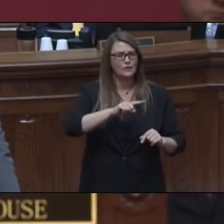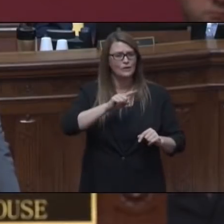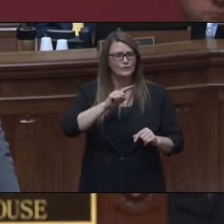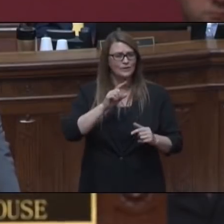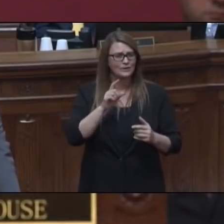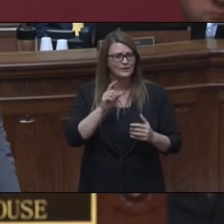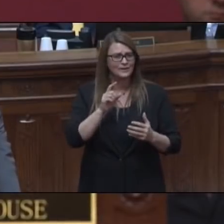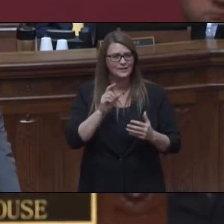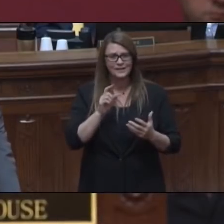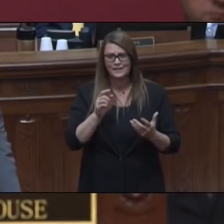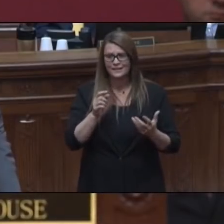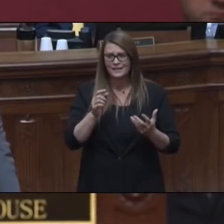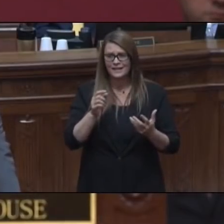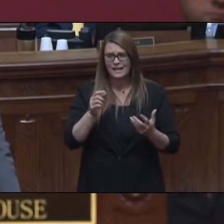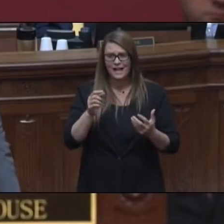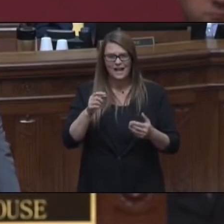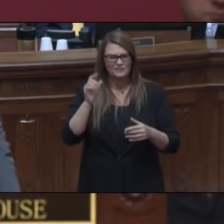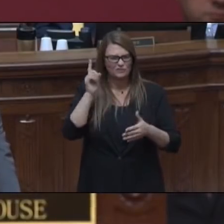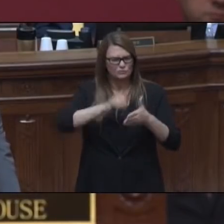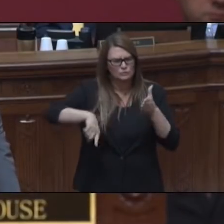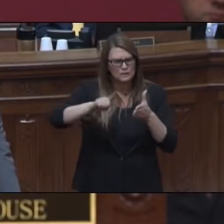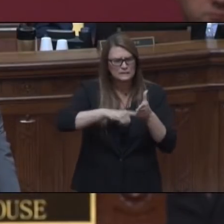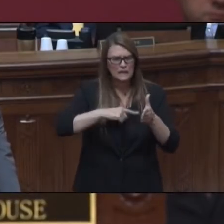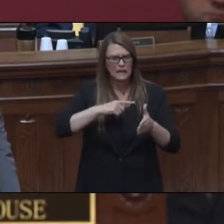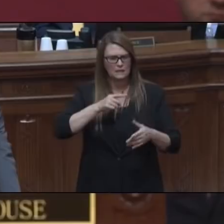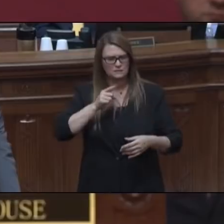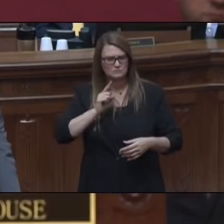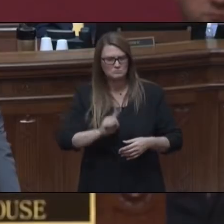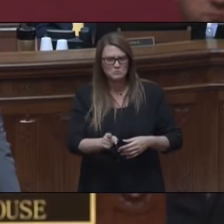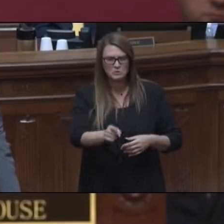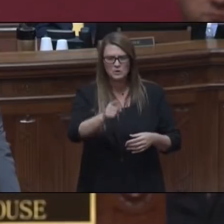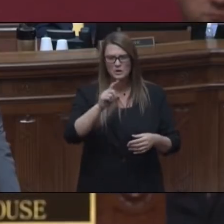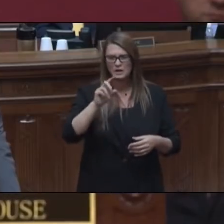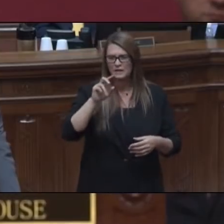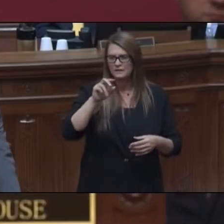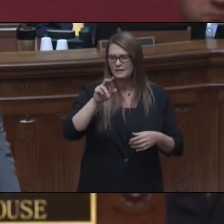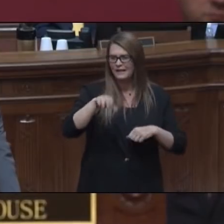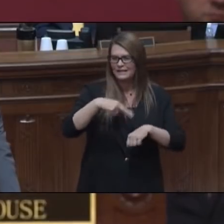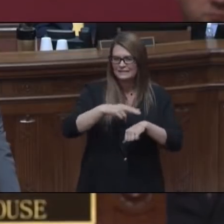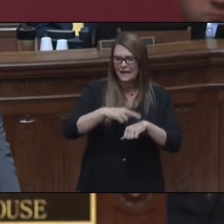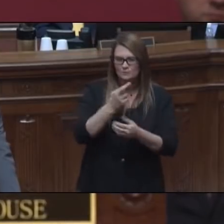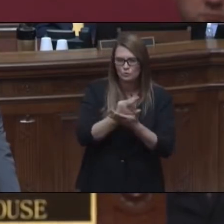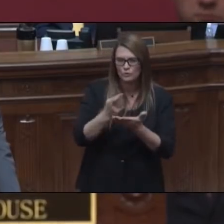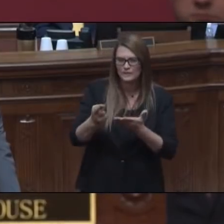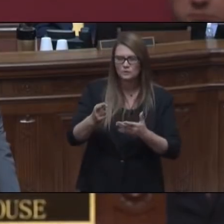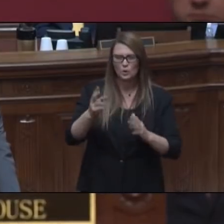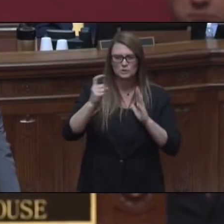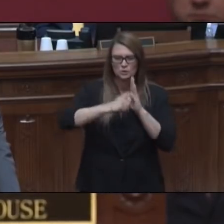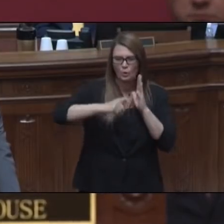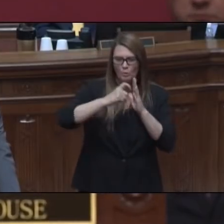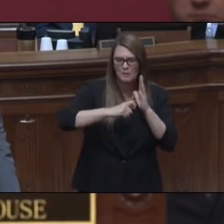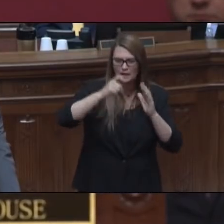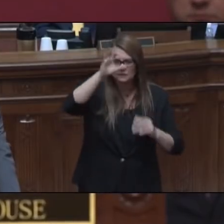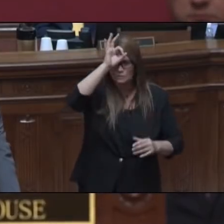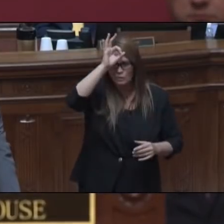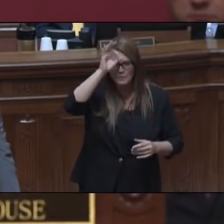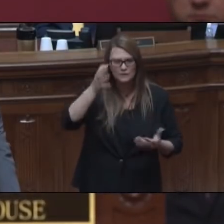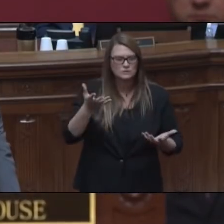have thrown rocks at our natural resource industries, our coal miners, our gas